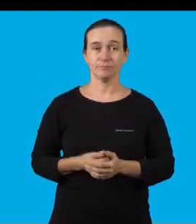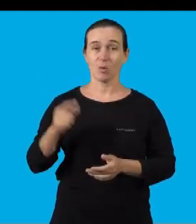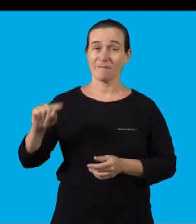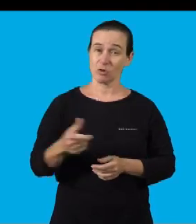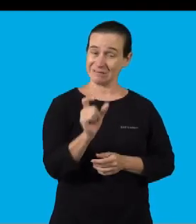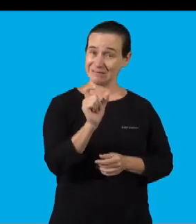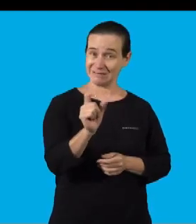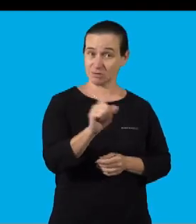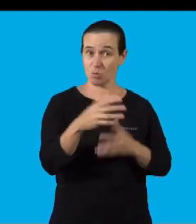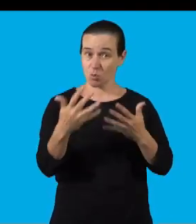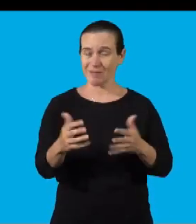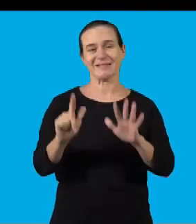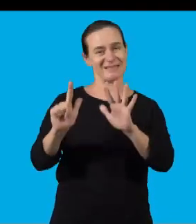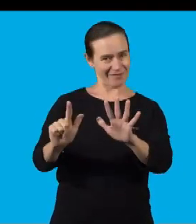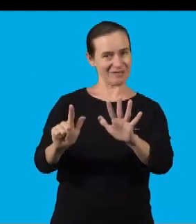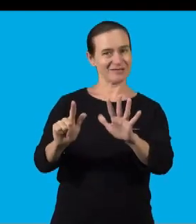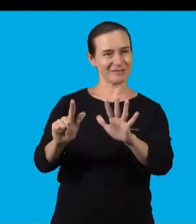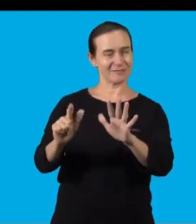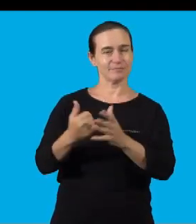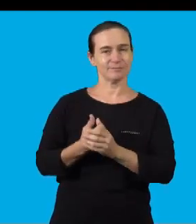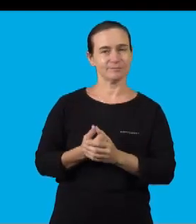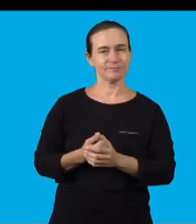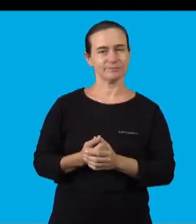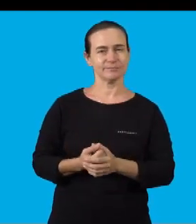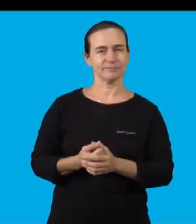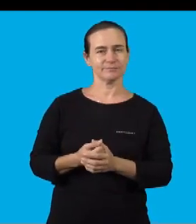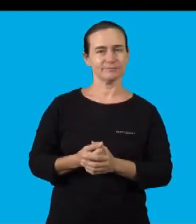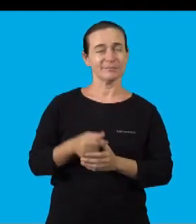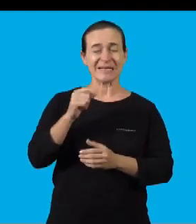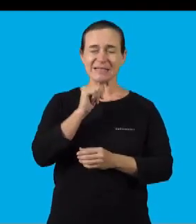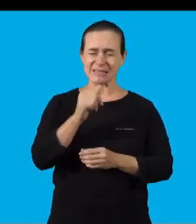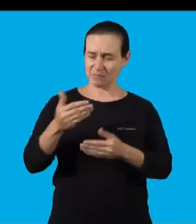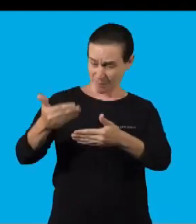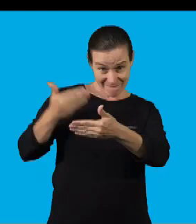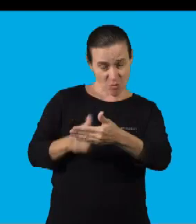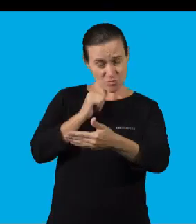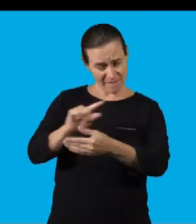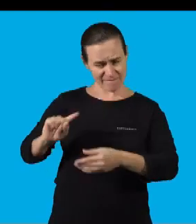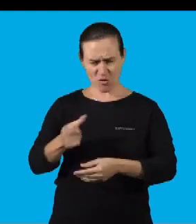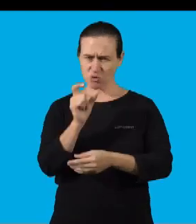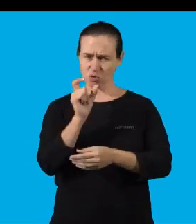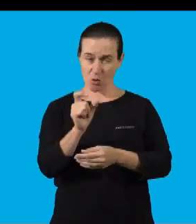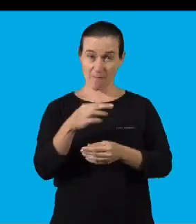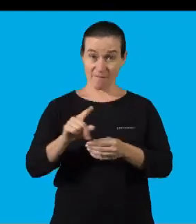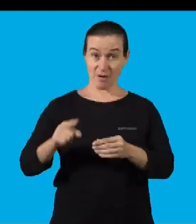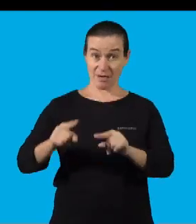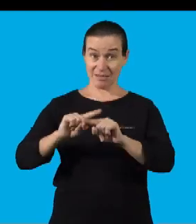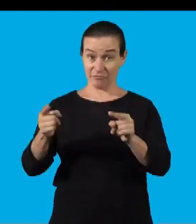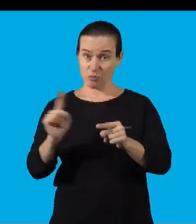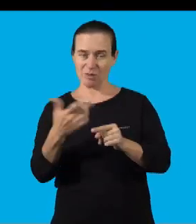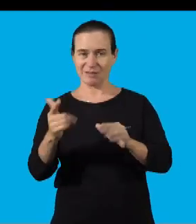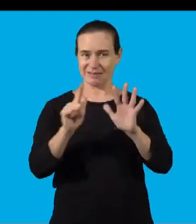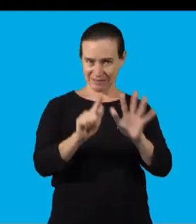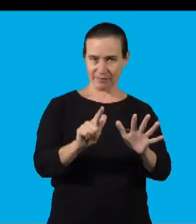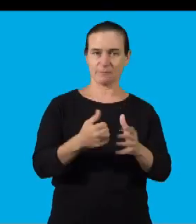our first term of this sequence is that 7. Remember, in the information that we were given, we were told that the first term of the first differences